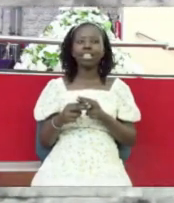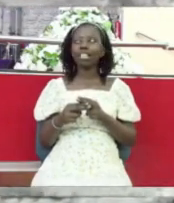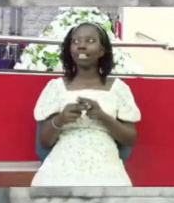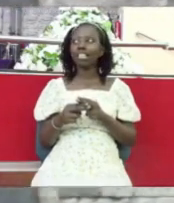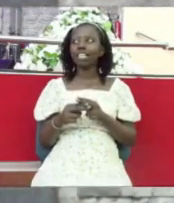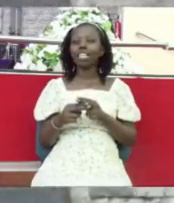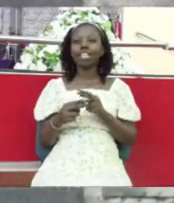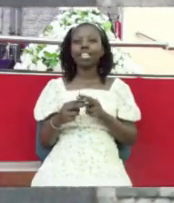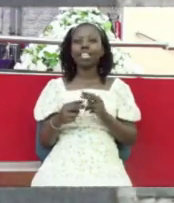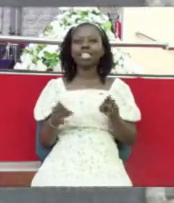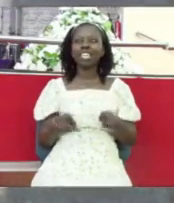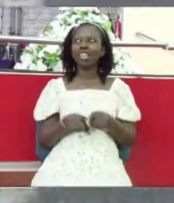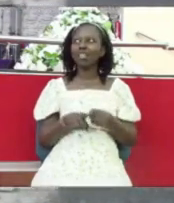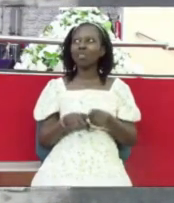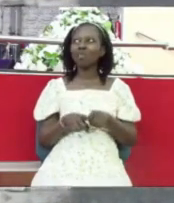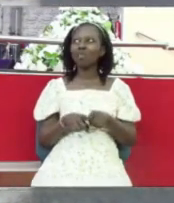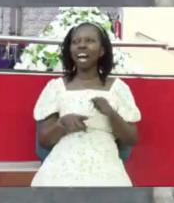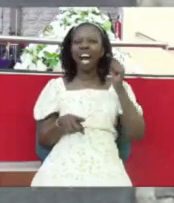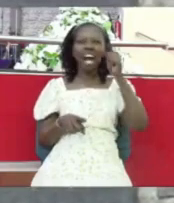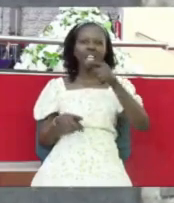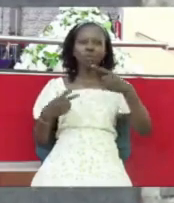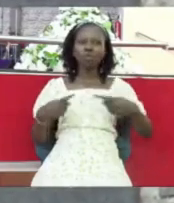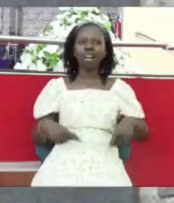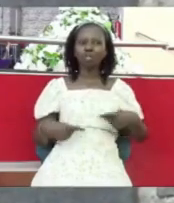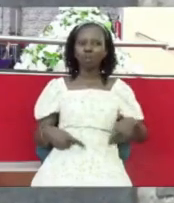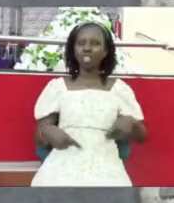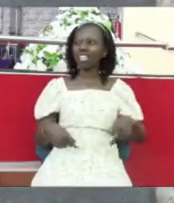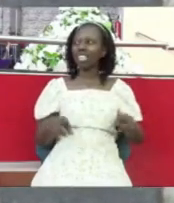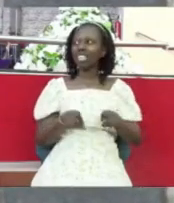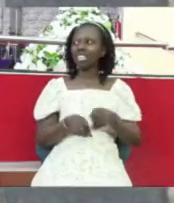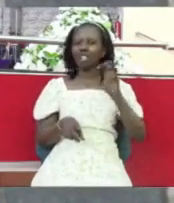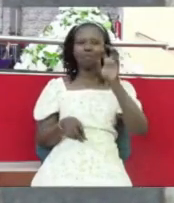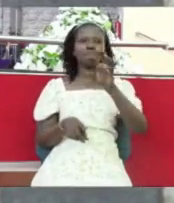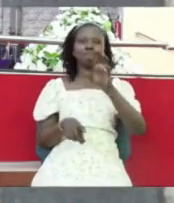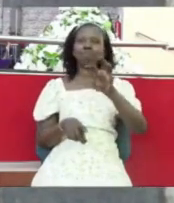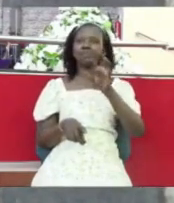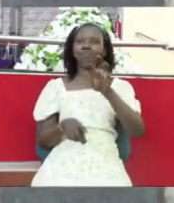Ukomba. For those that understand, can you comba? Can you show your neighbor? This is called combing.